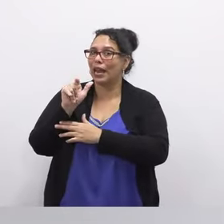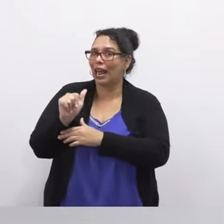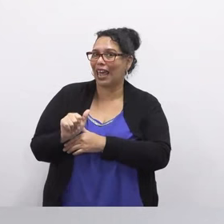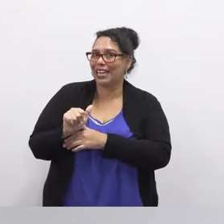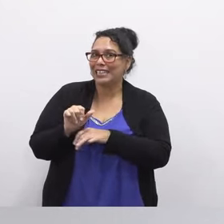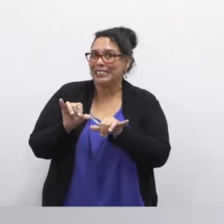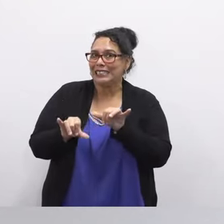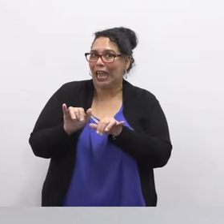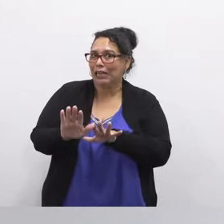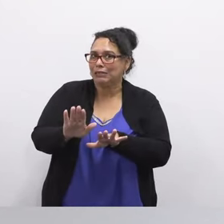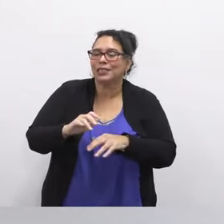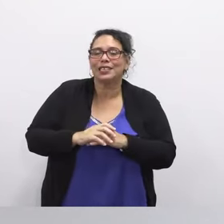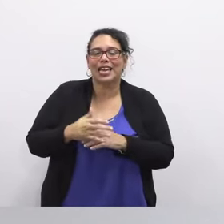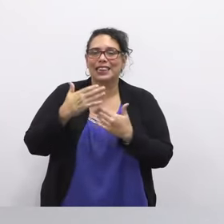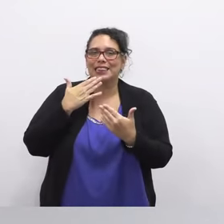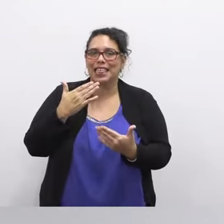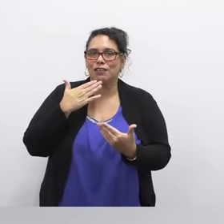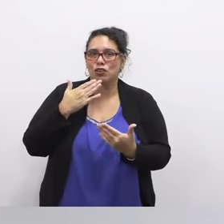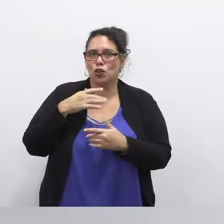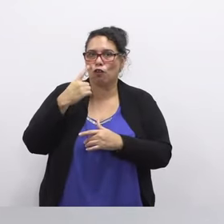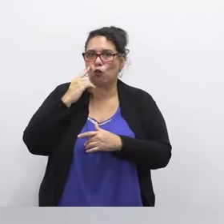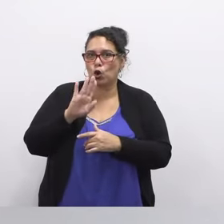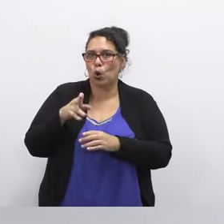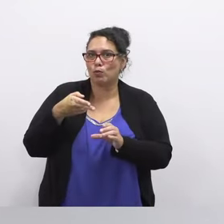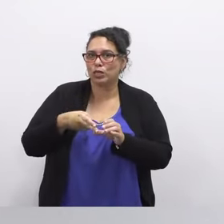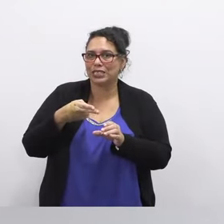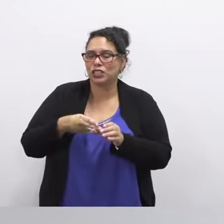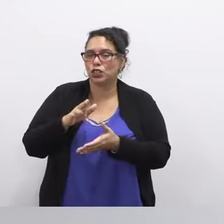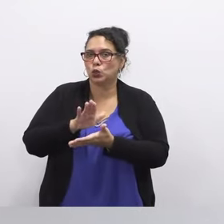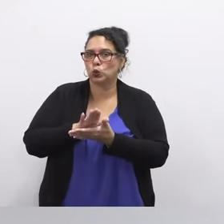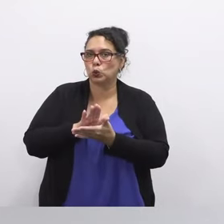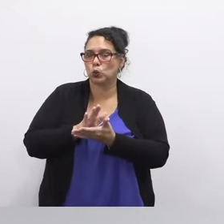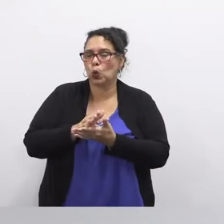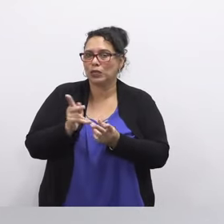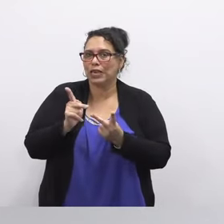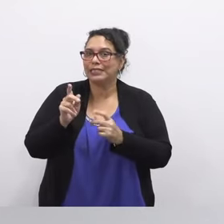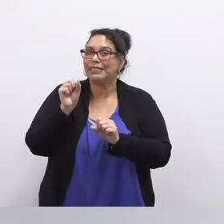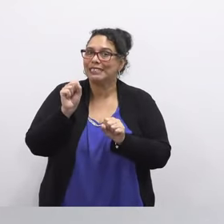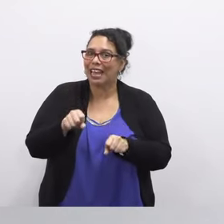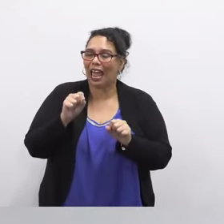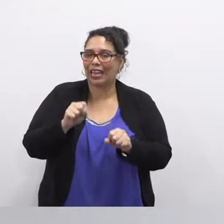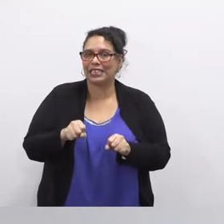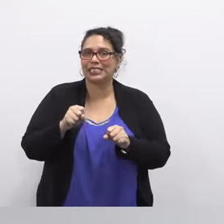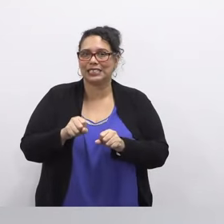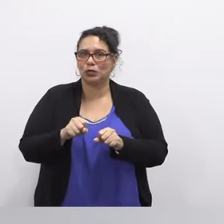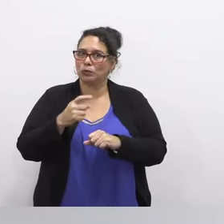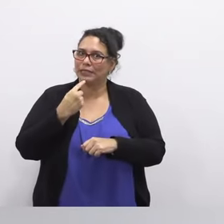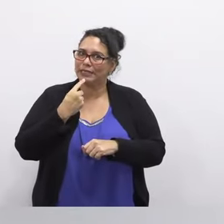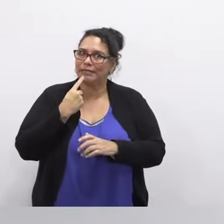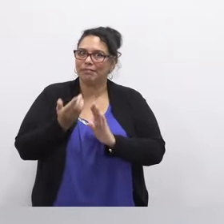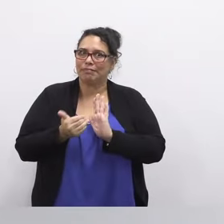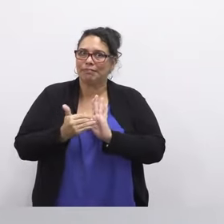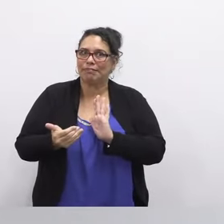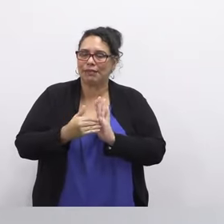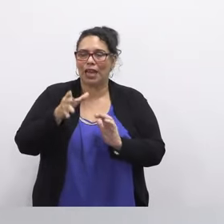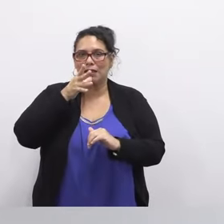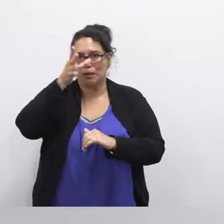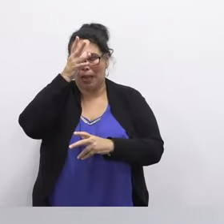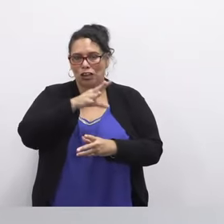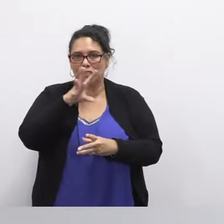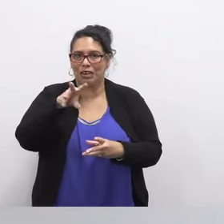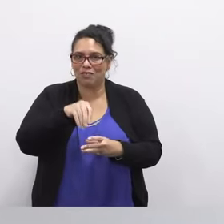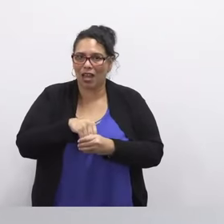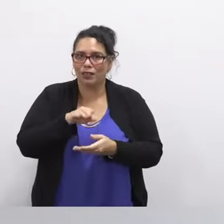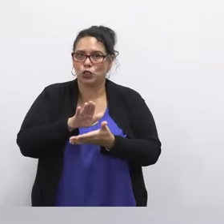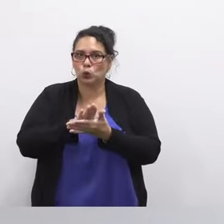29 seconds. So thank you for your participation in the school sites. And yes, we have been reiterating for parents to be involved at the